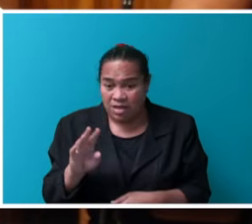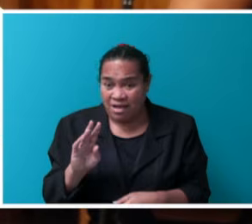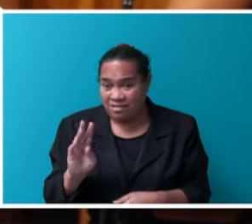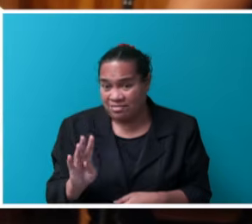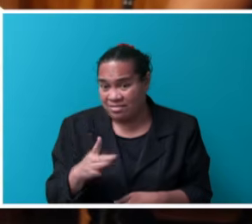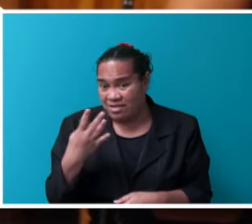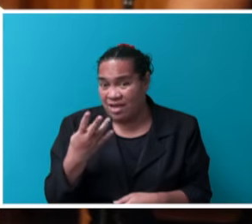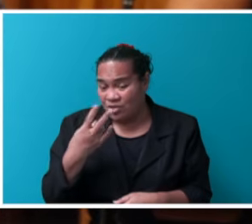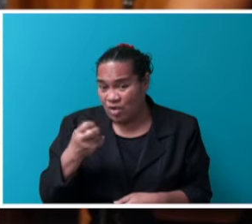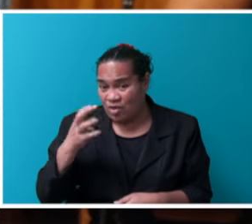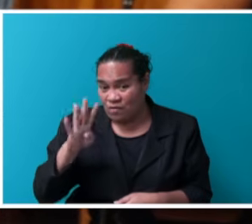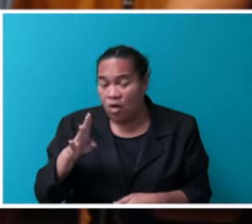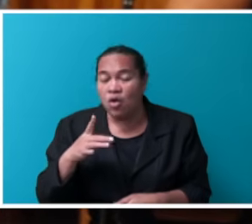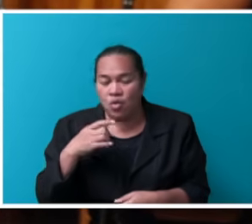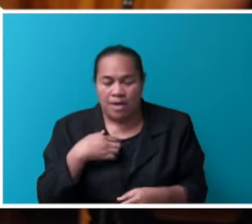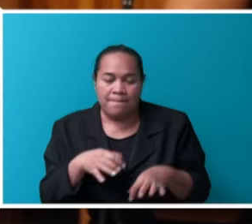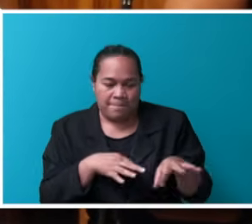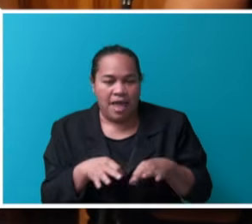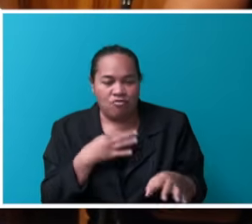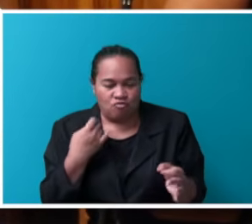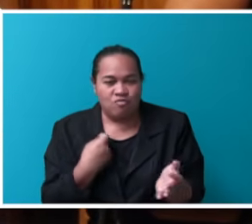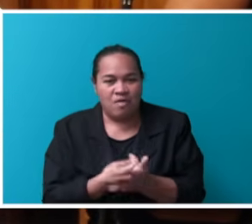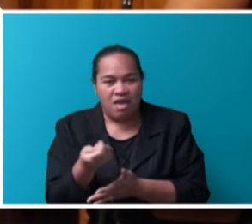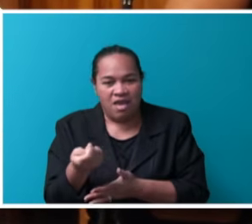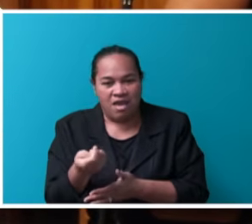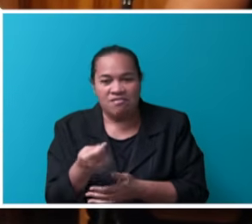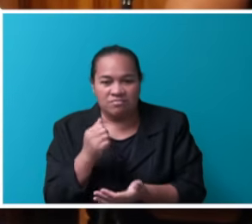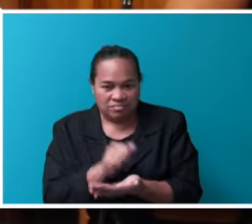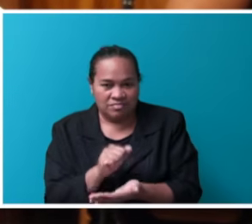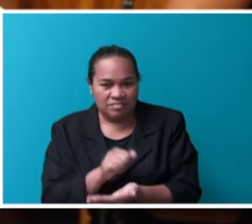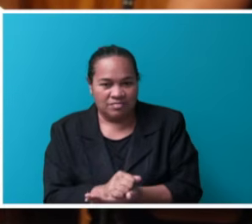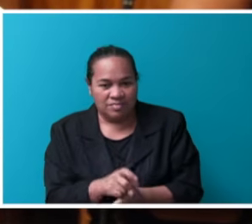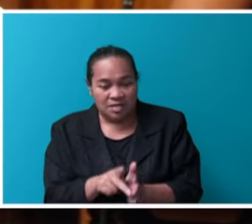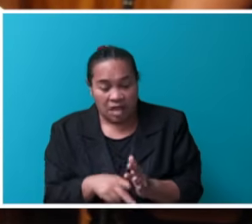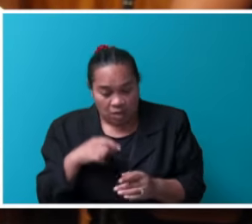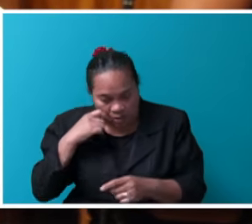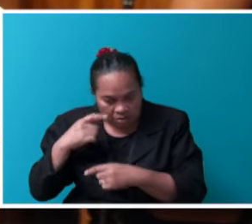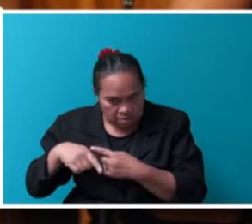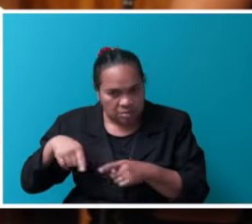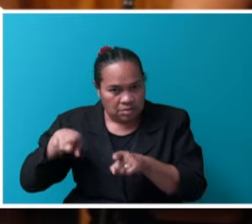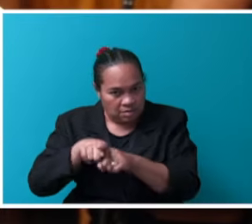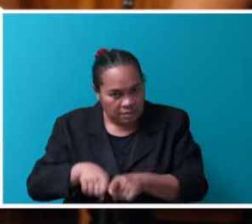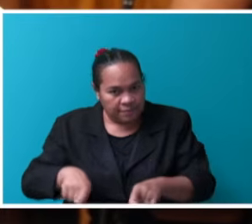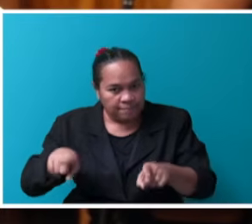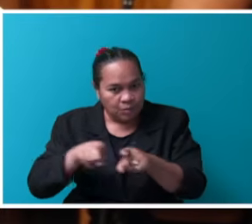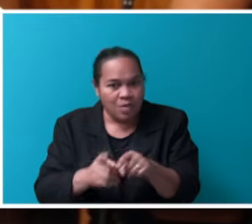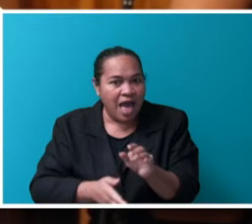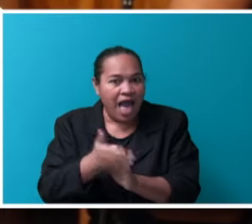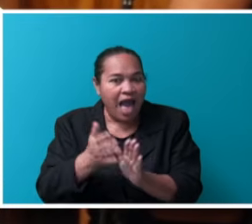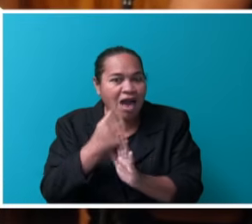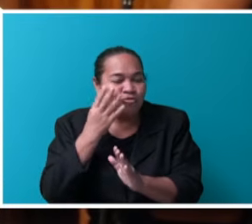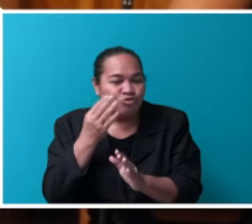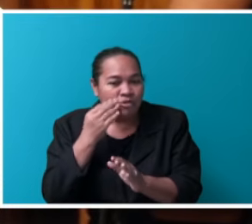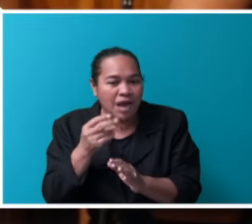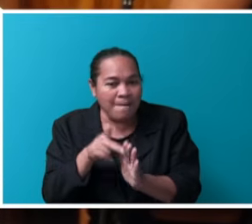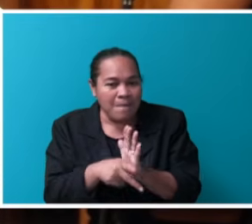determined to pay an attractive price. Mr. Speaker, this consistency with higher sugar price have generated